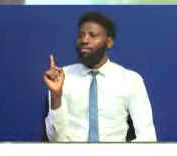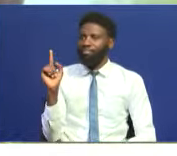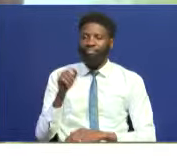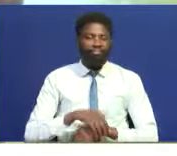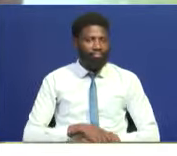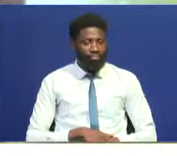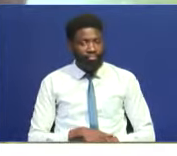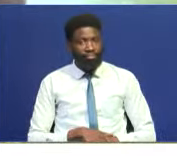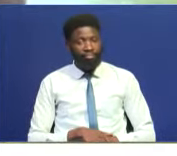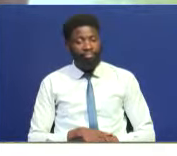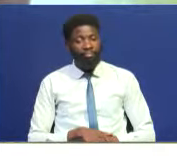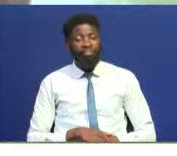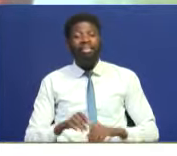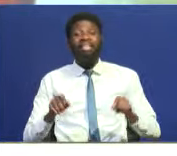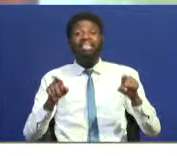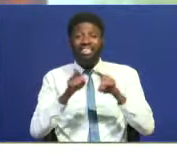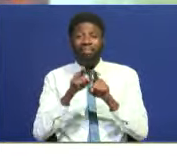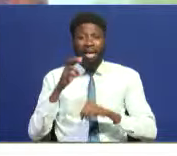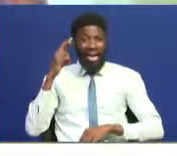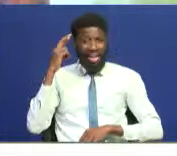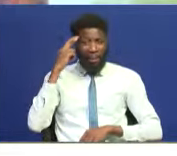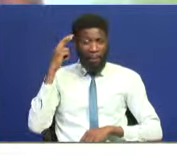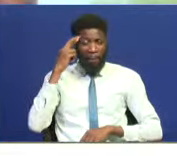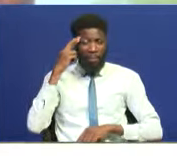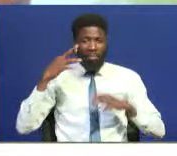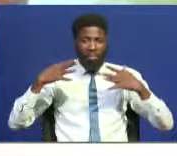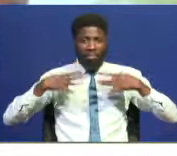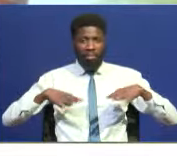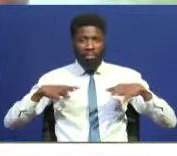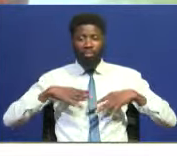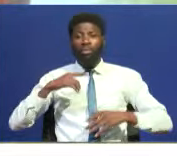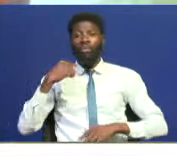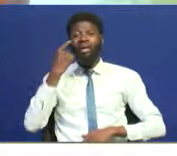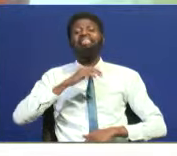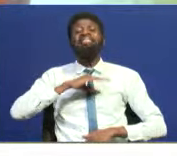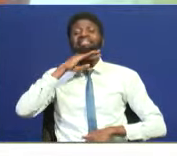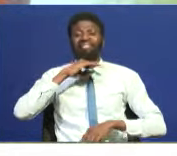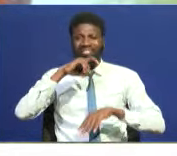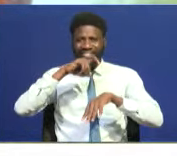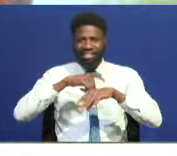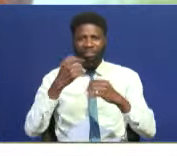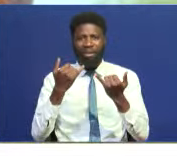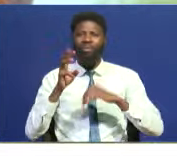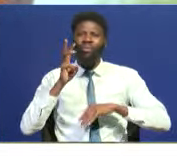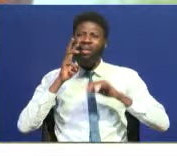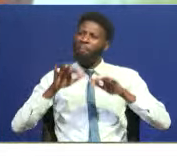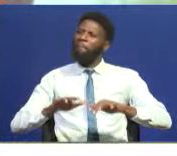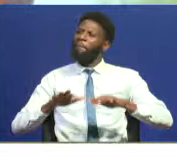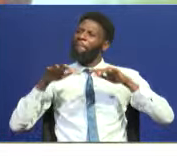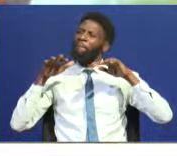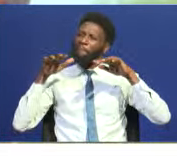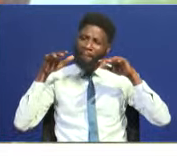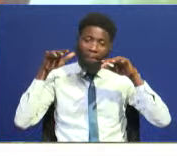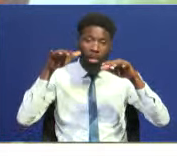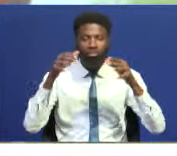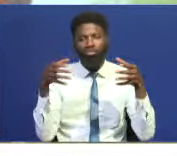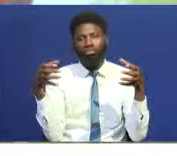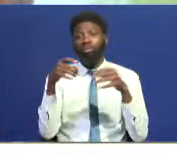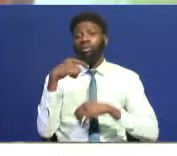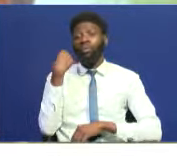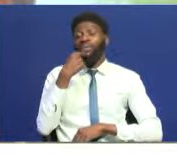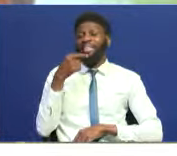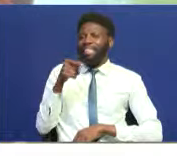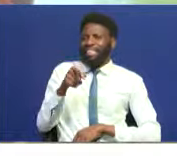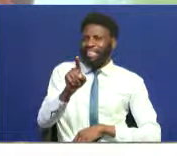brothers and sisters who have perished due to the devastating floods, those who have been rendered homeless, and the ones